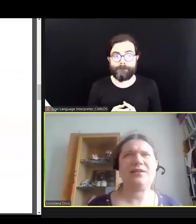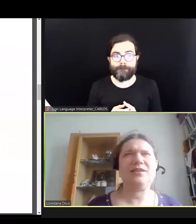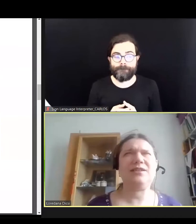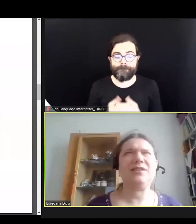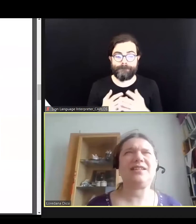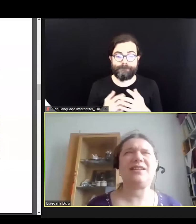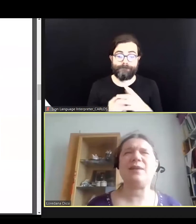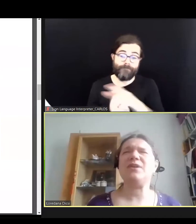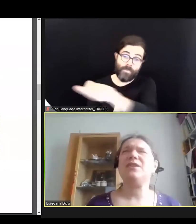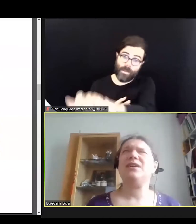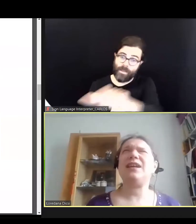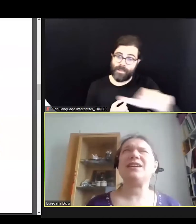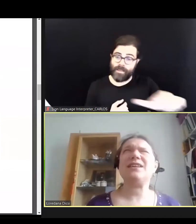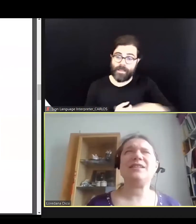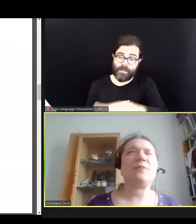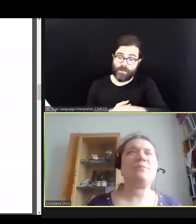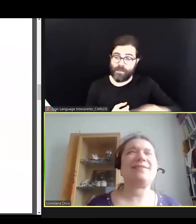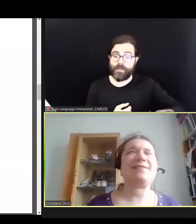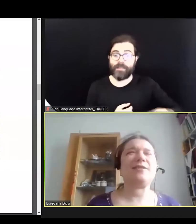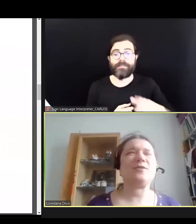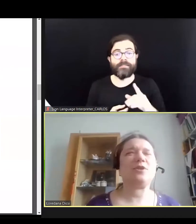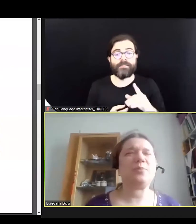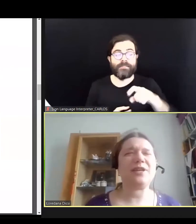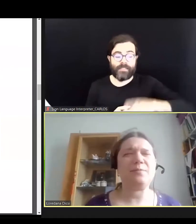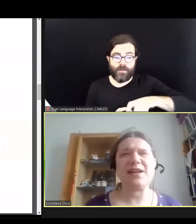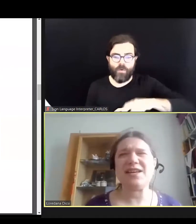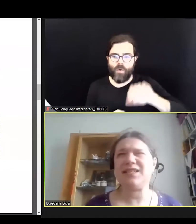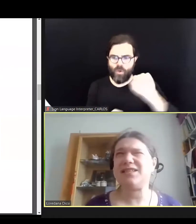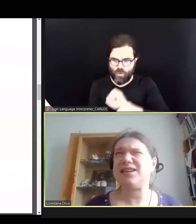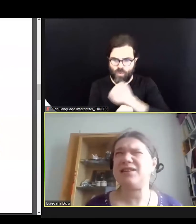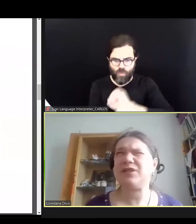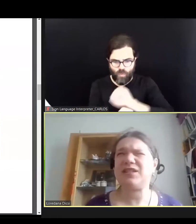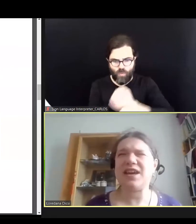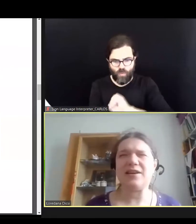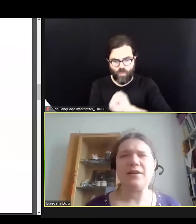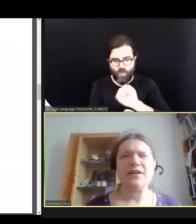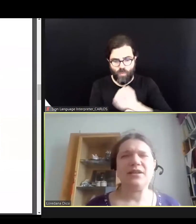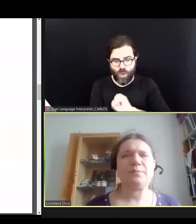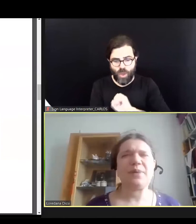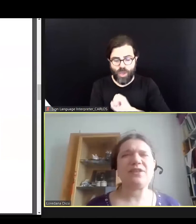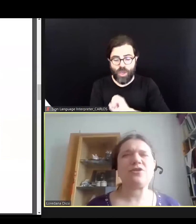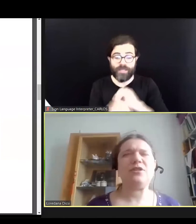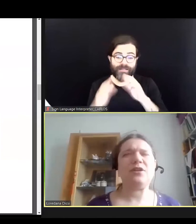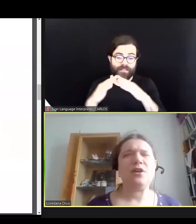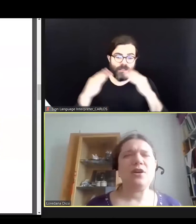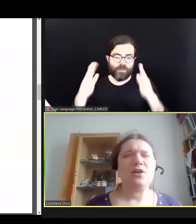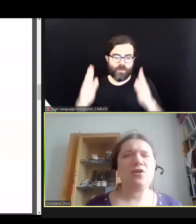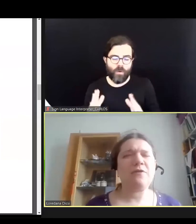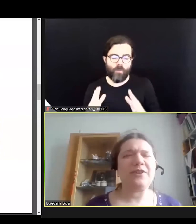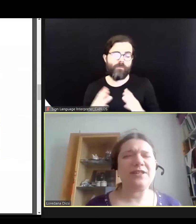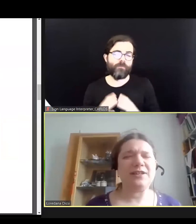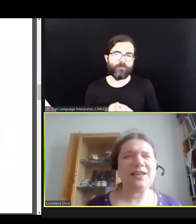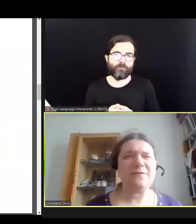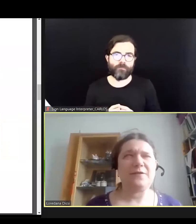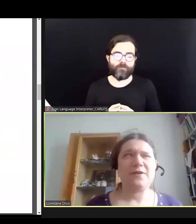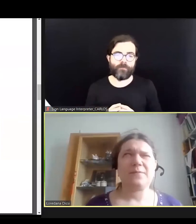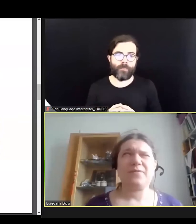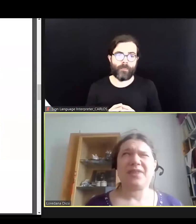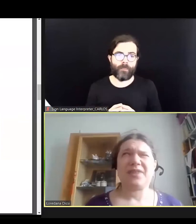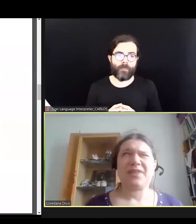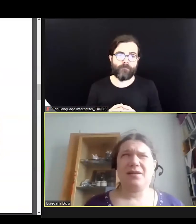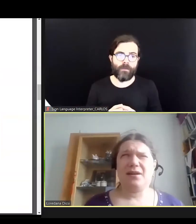available human support had to go in much more places than before. So